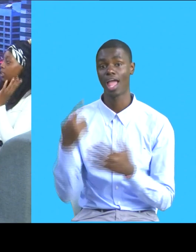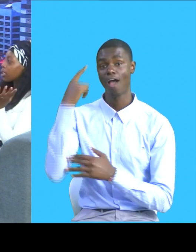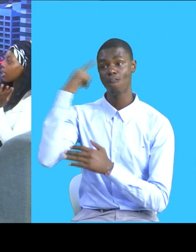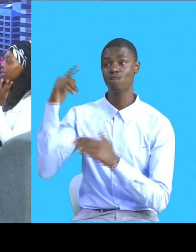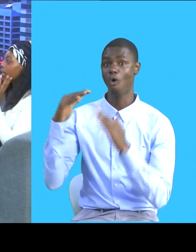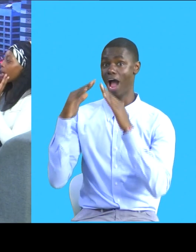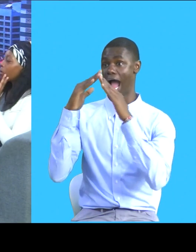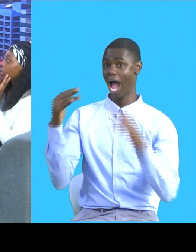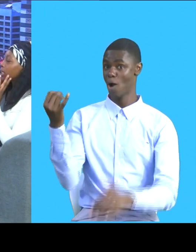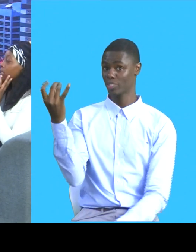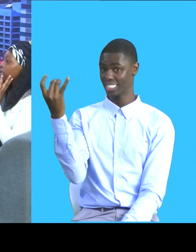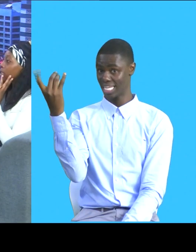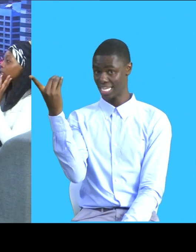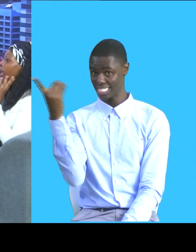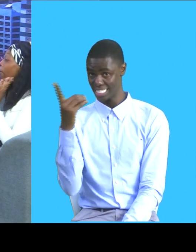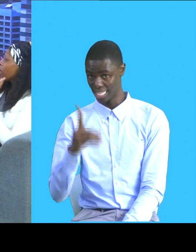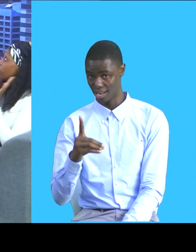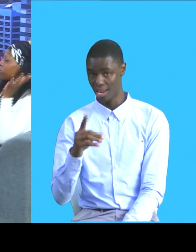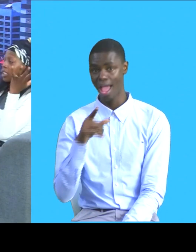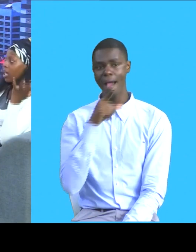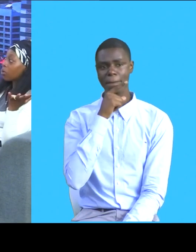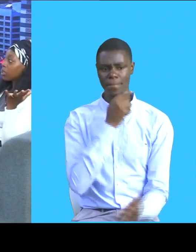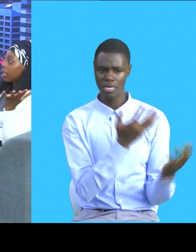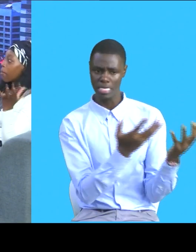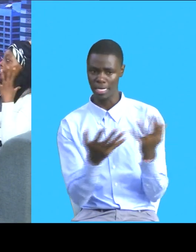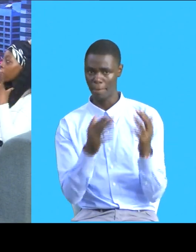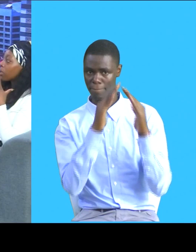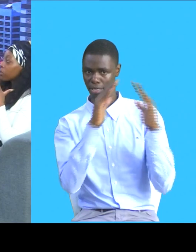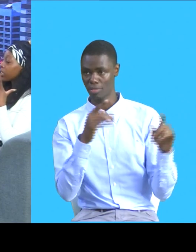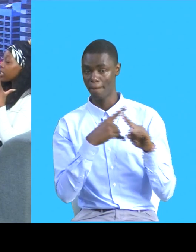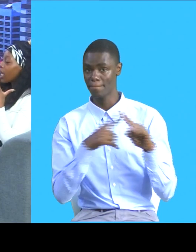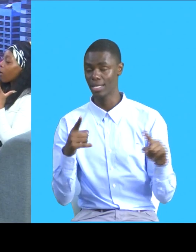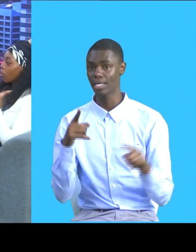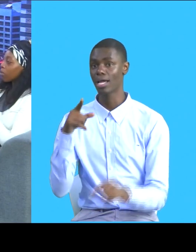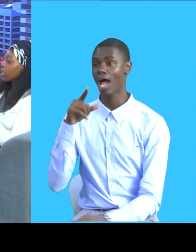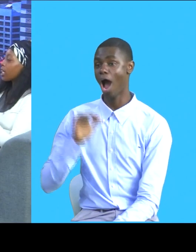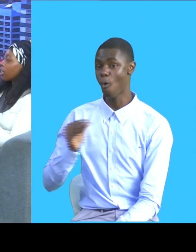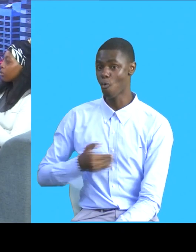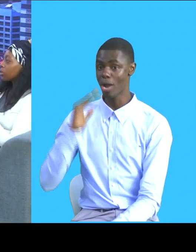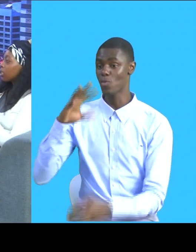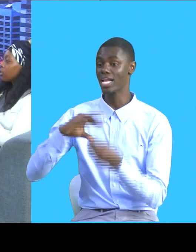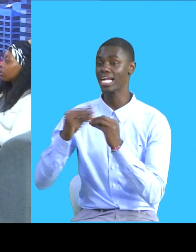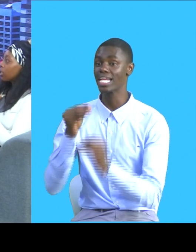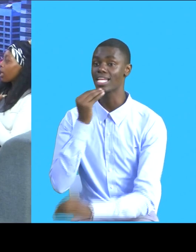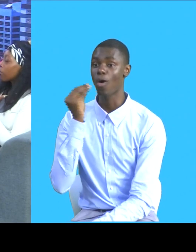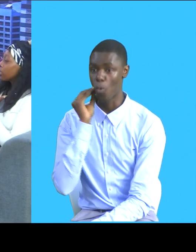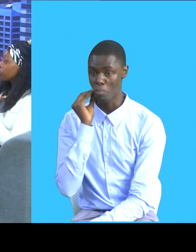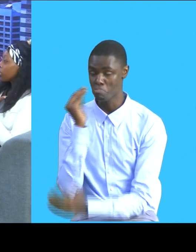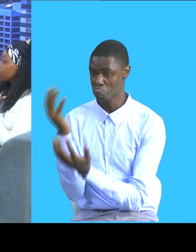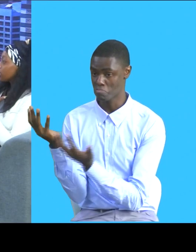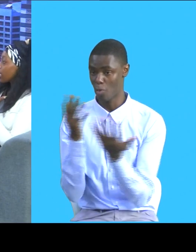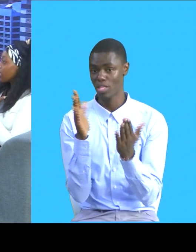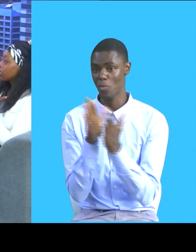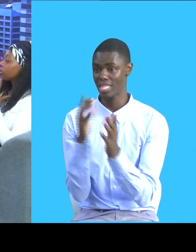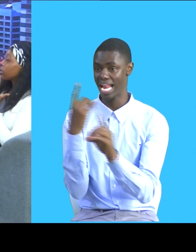house design. A woman can create, a man will bring the house, but a woman will create a home in that house. She'll come with